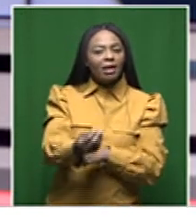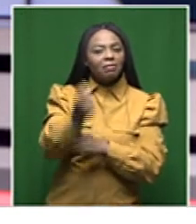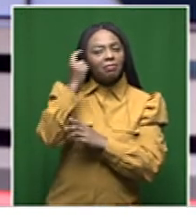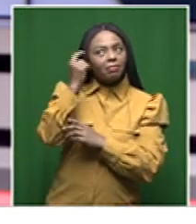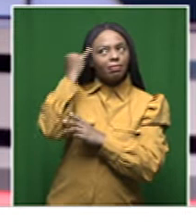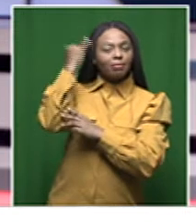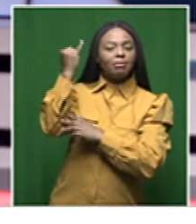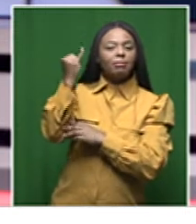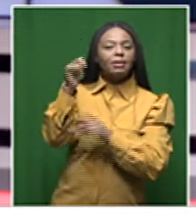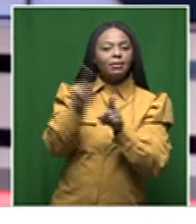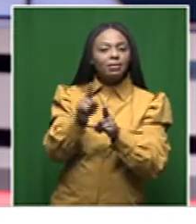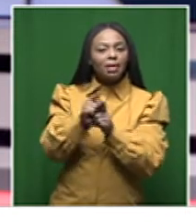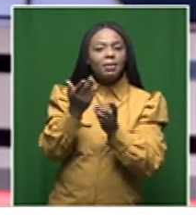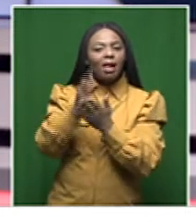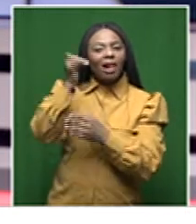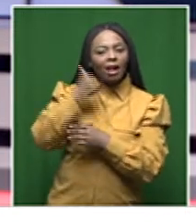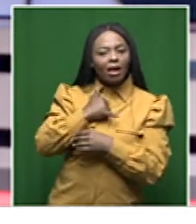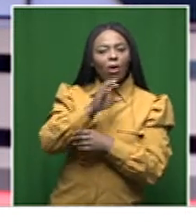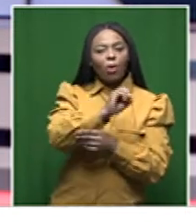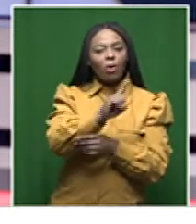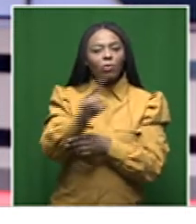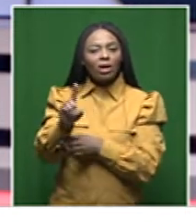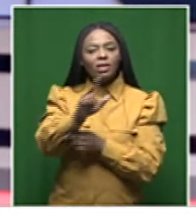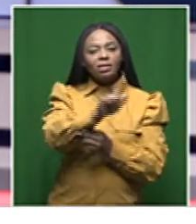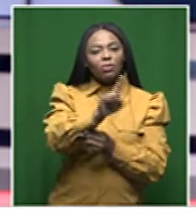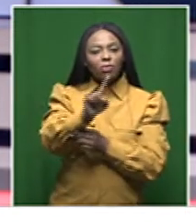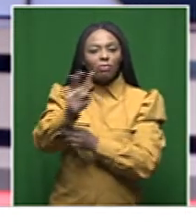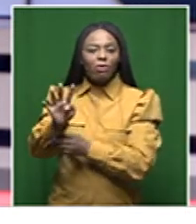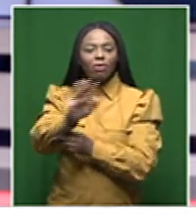by simply sharing your view on what we're discussing. The number to call is